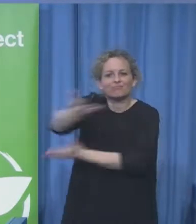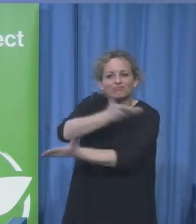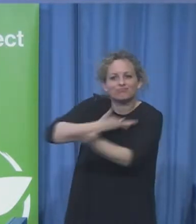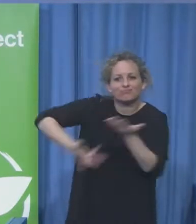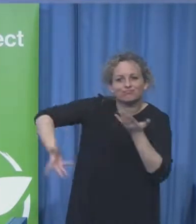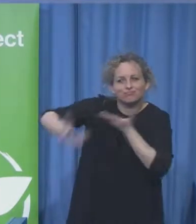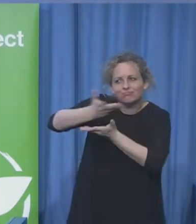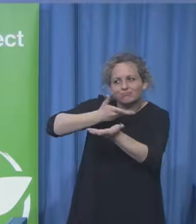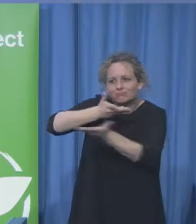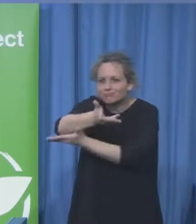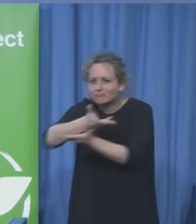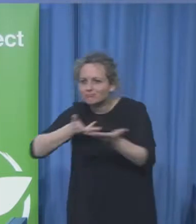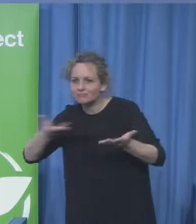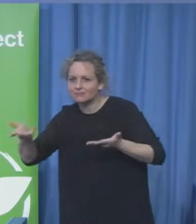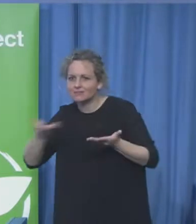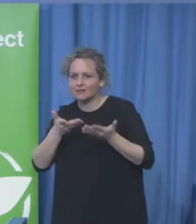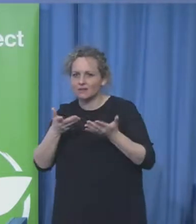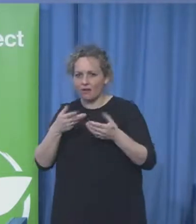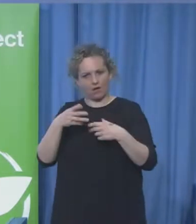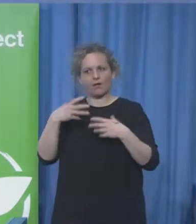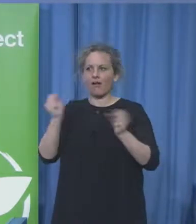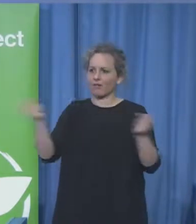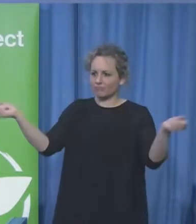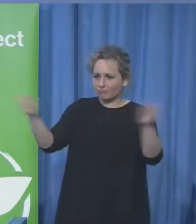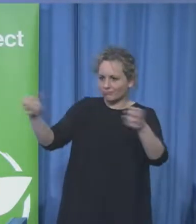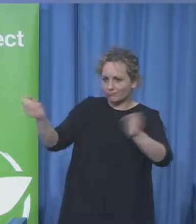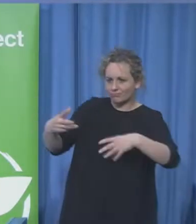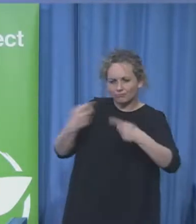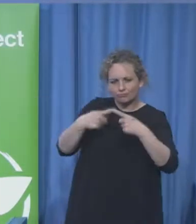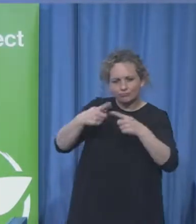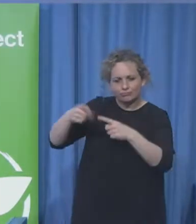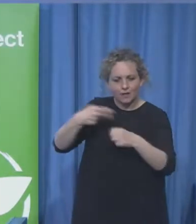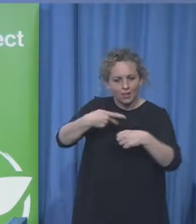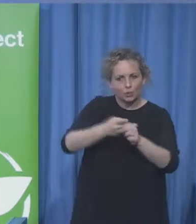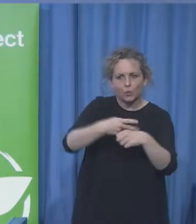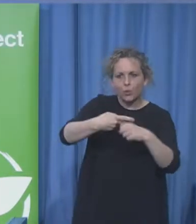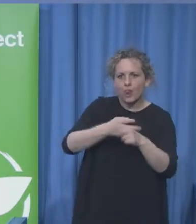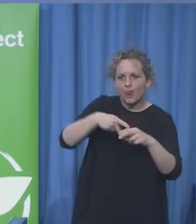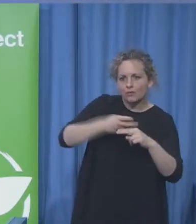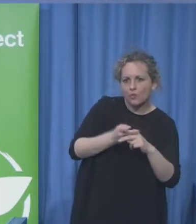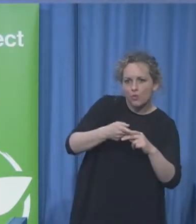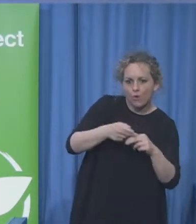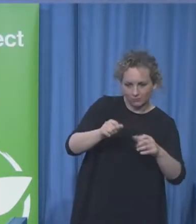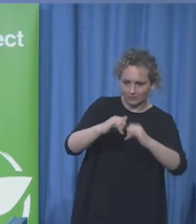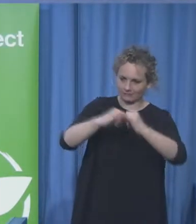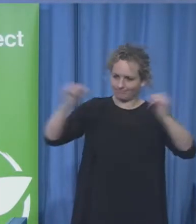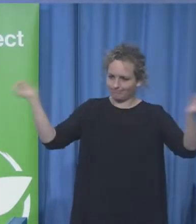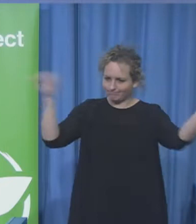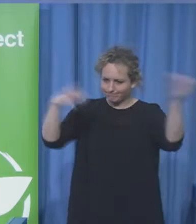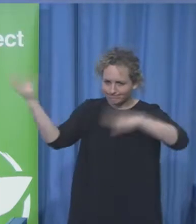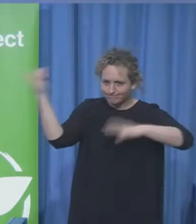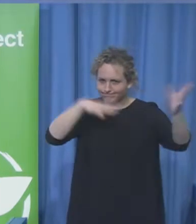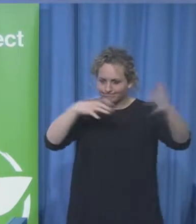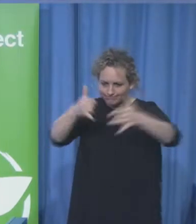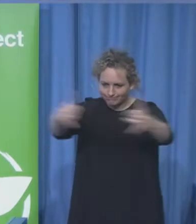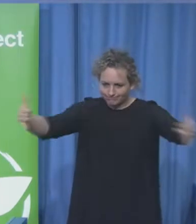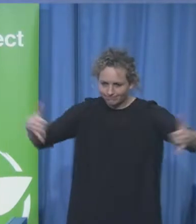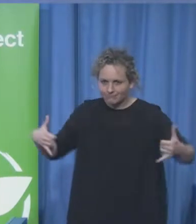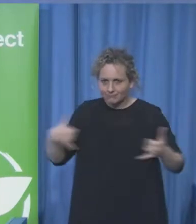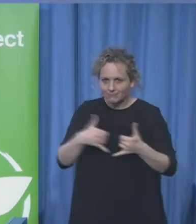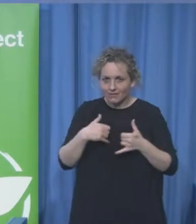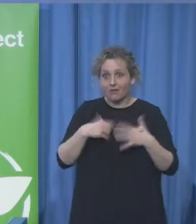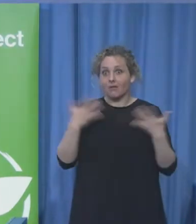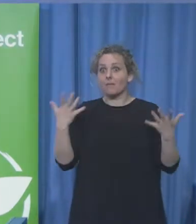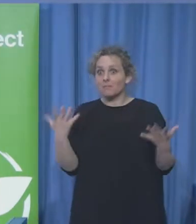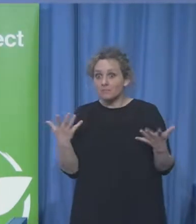that will help governments, local governments, ensure that their digital technologies,